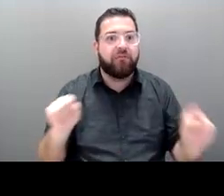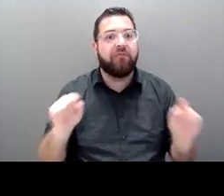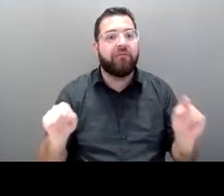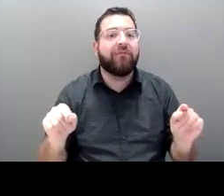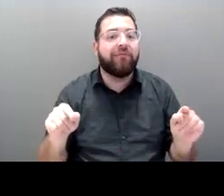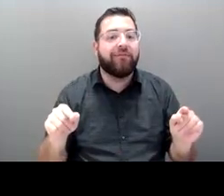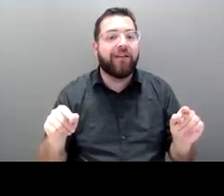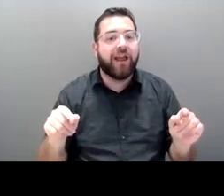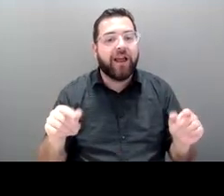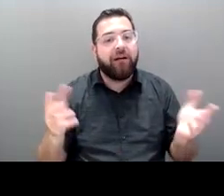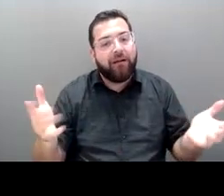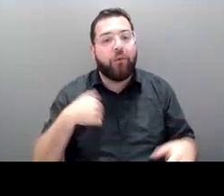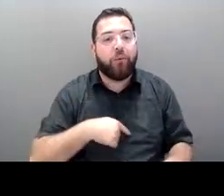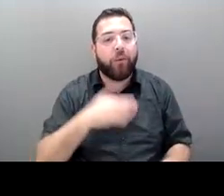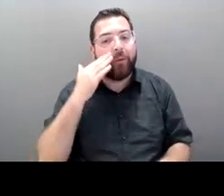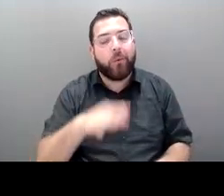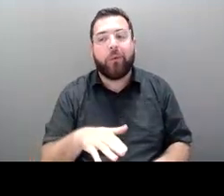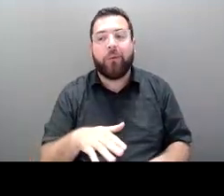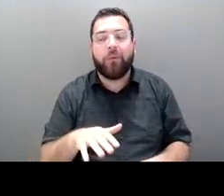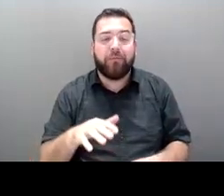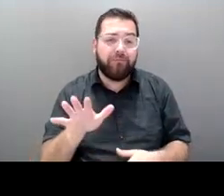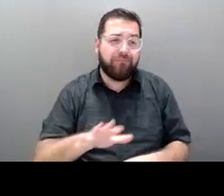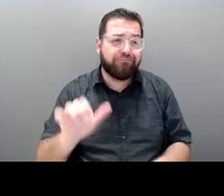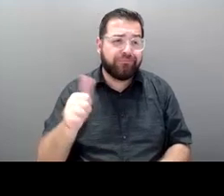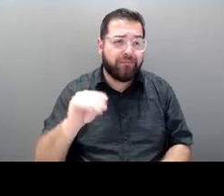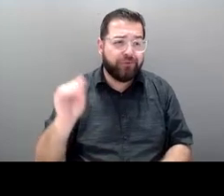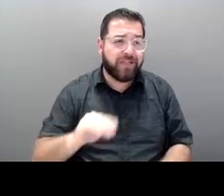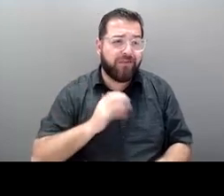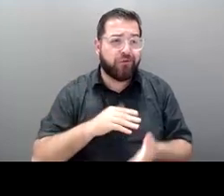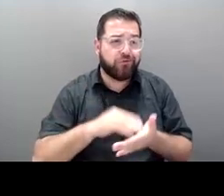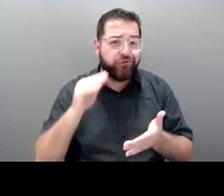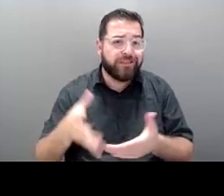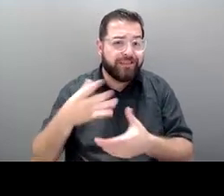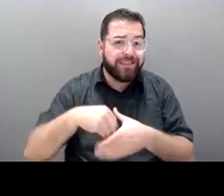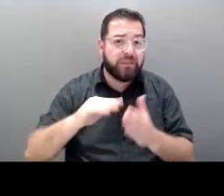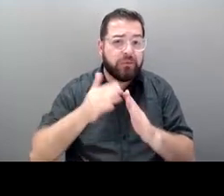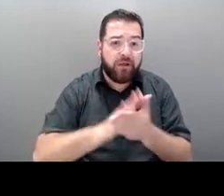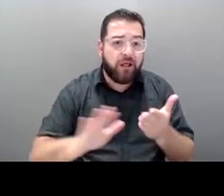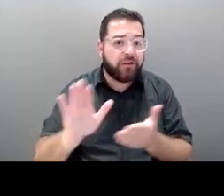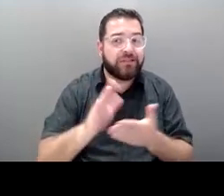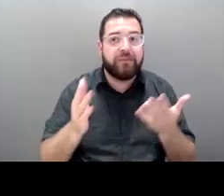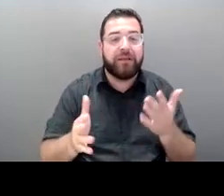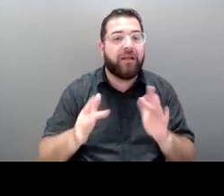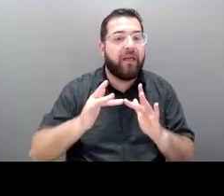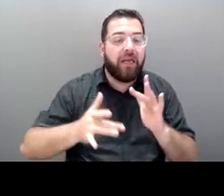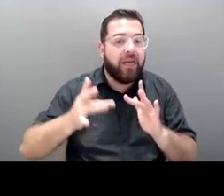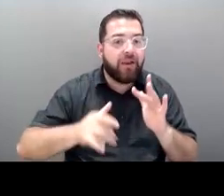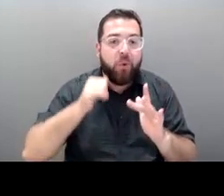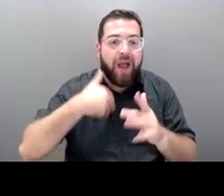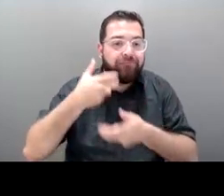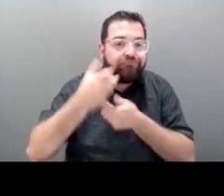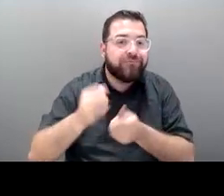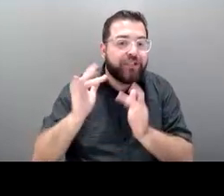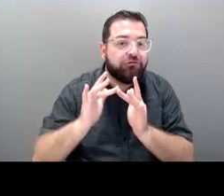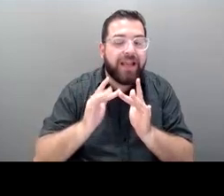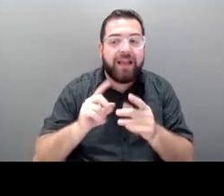there's, like 10% of our students across the community colleges don't have reliable internet access at home, and 20%